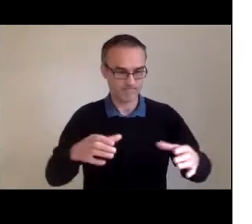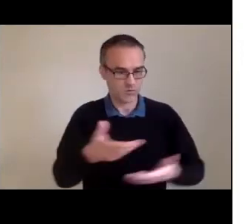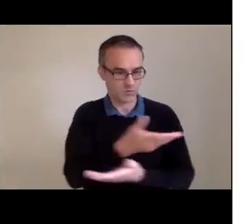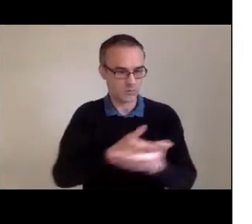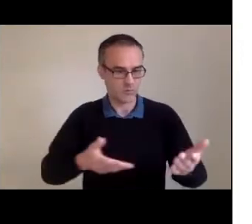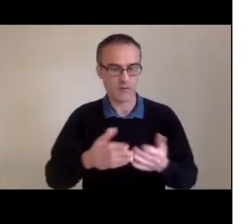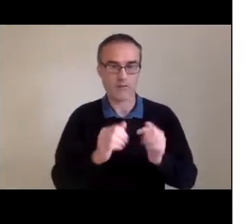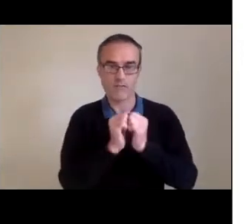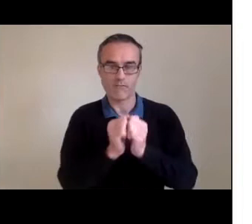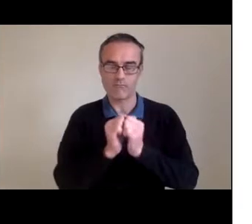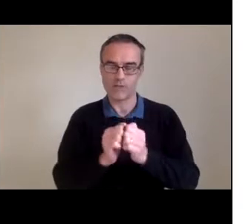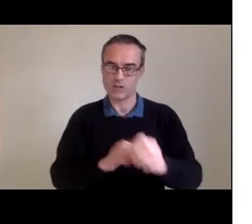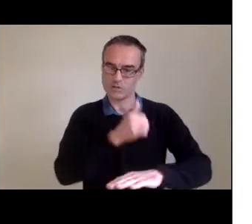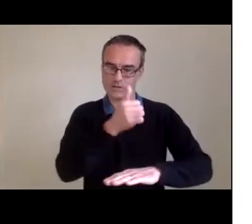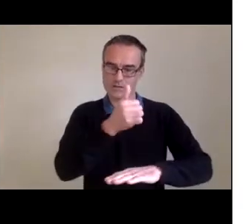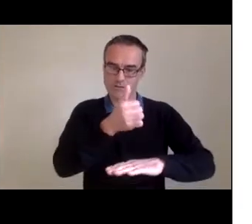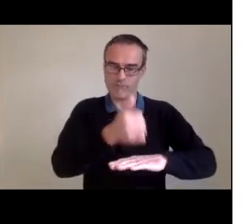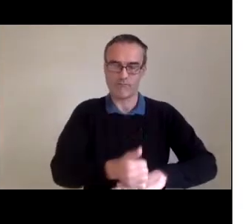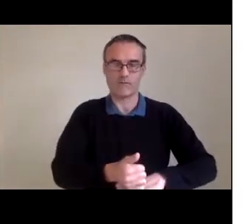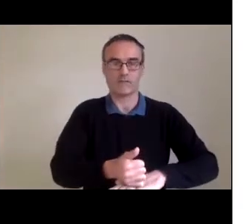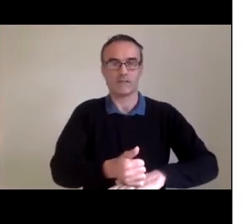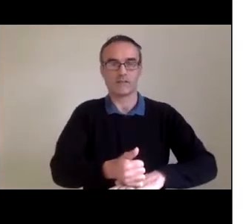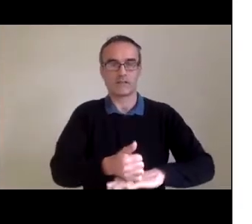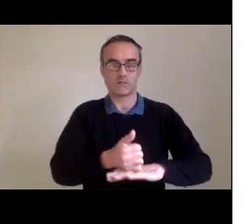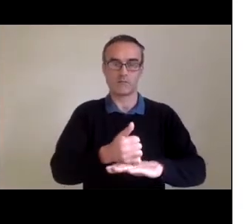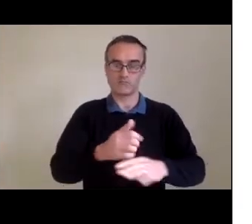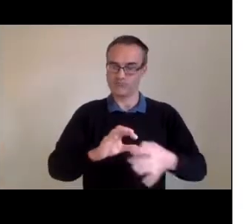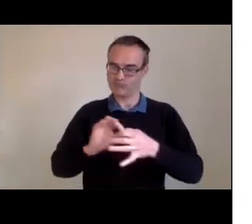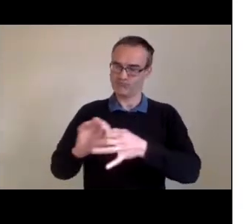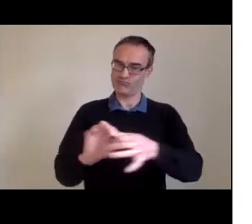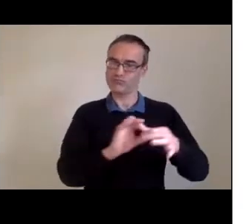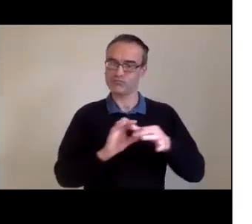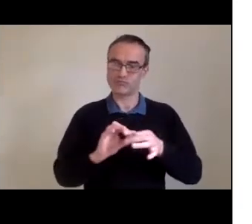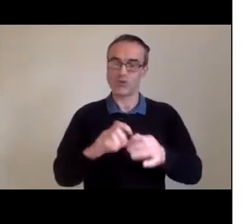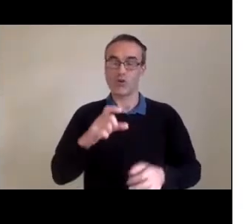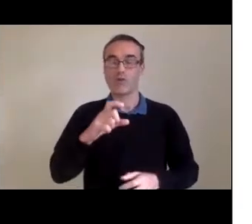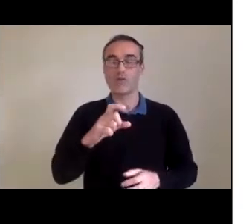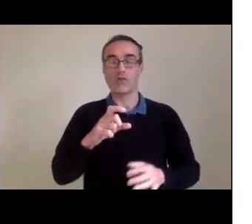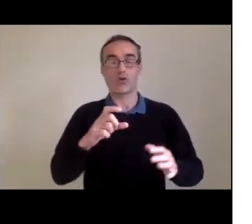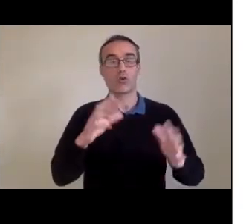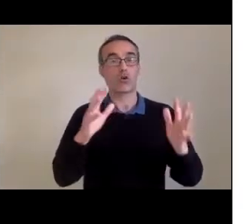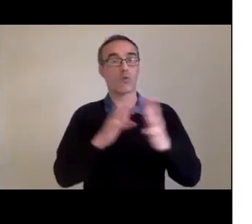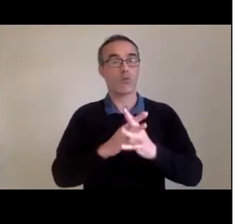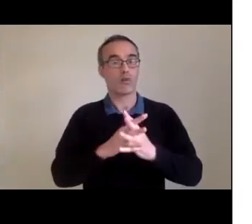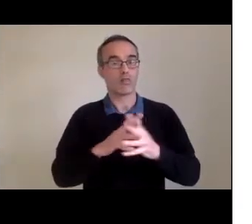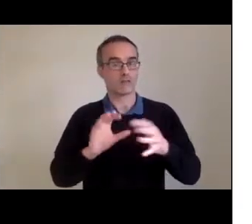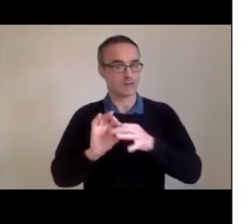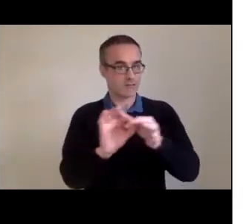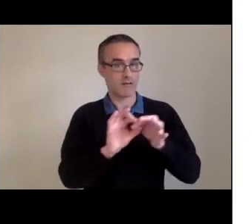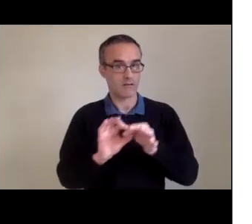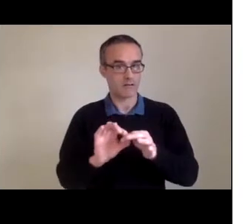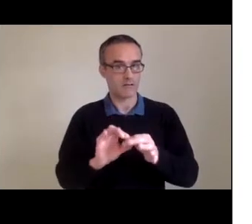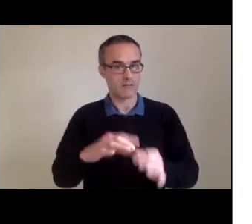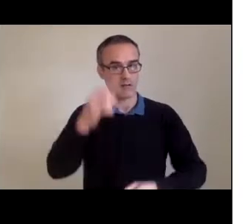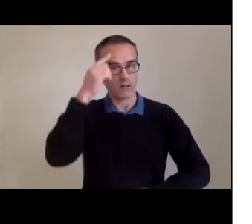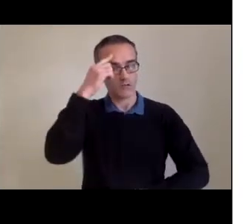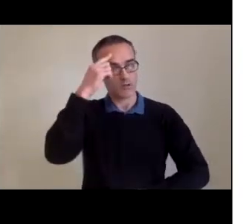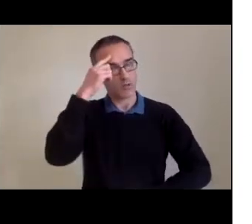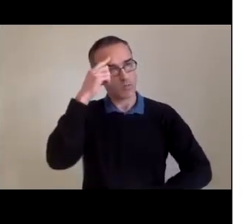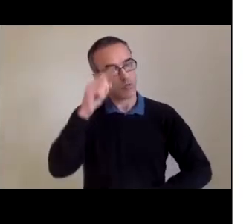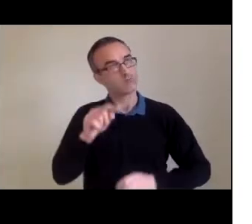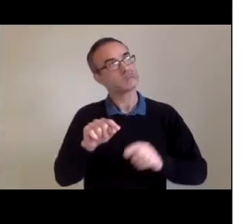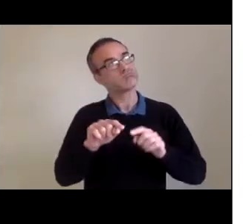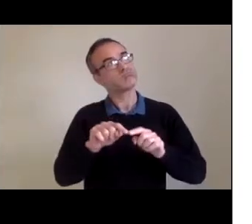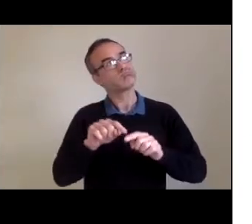a federation of chemical societies. After much collaborative effort, we decided a date in May